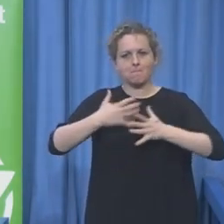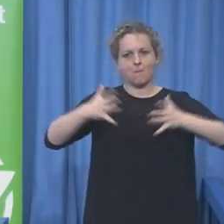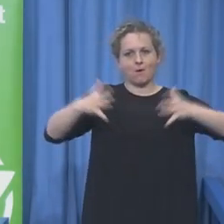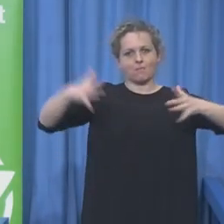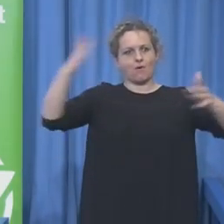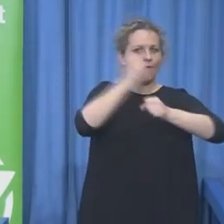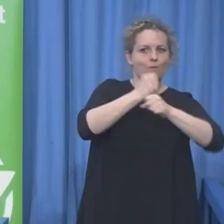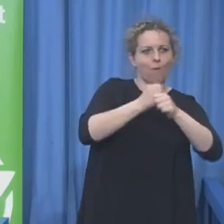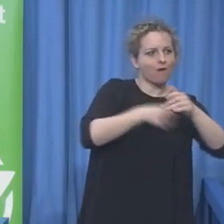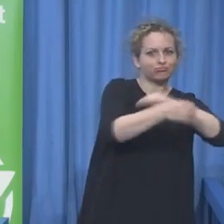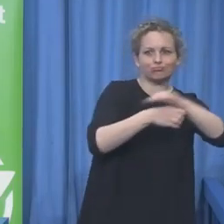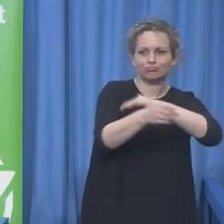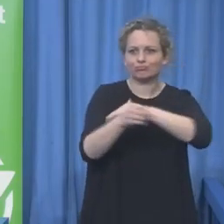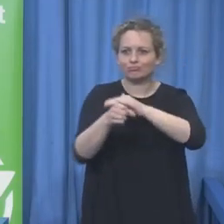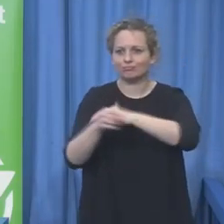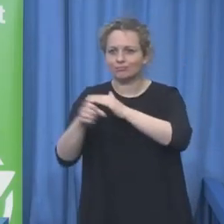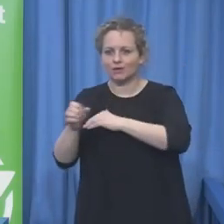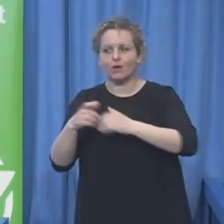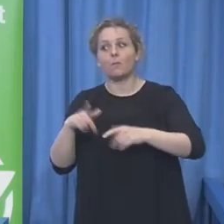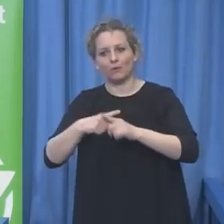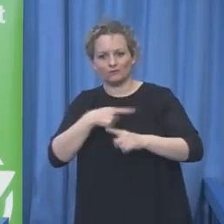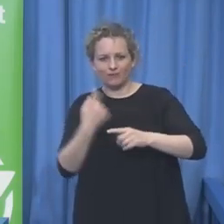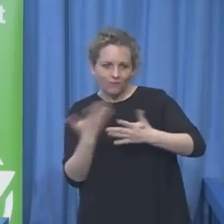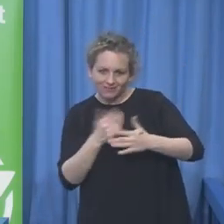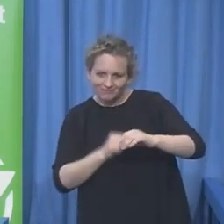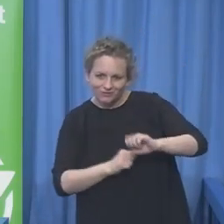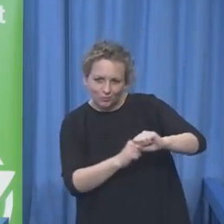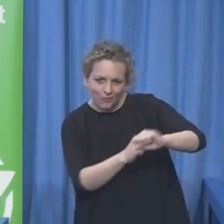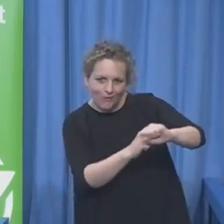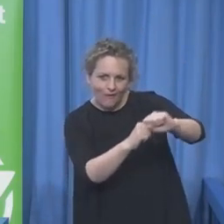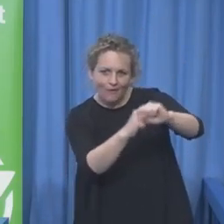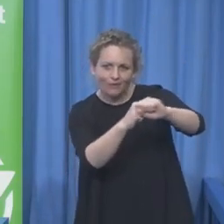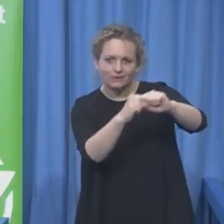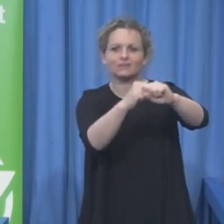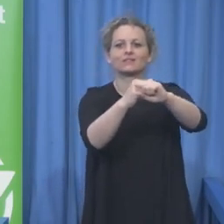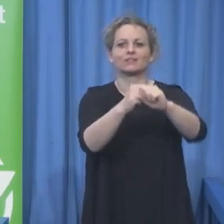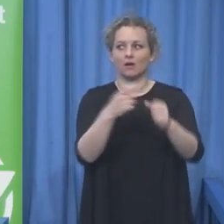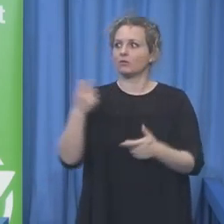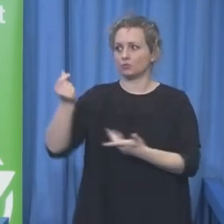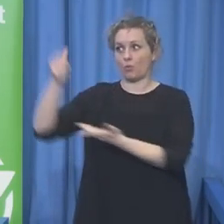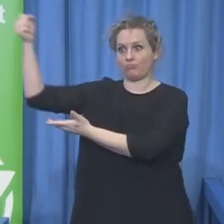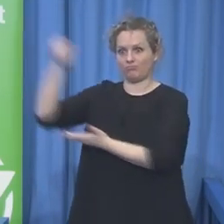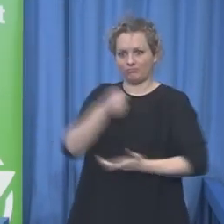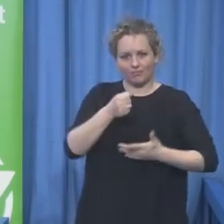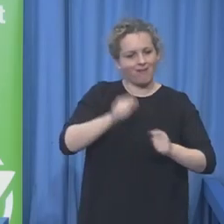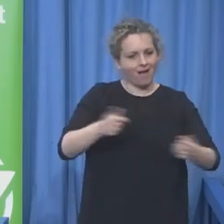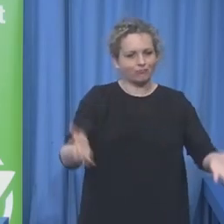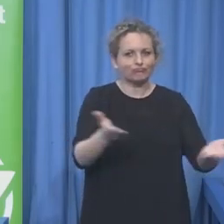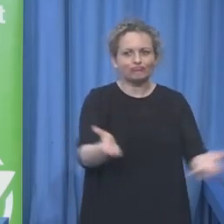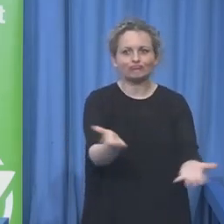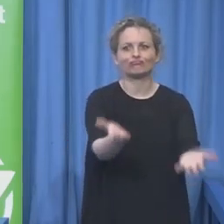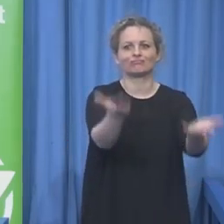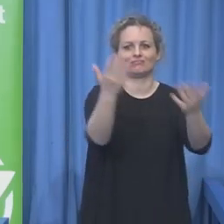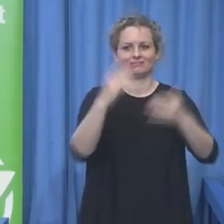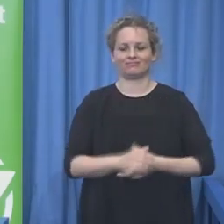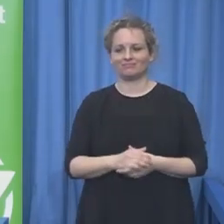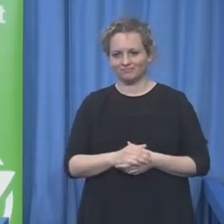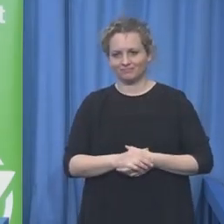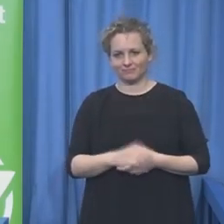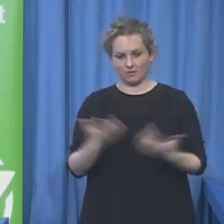disabilities. Next slide. Overall, our employment rate for the state of Vermont